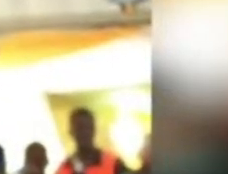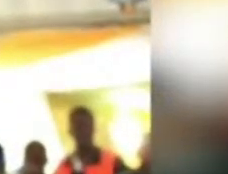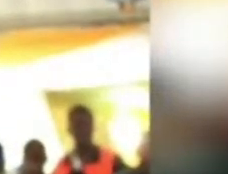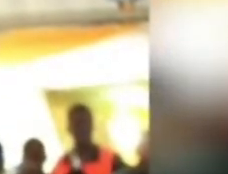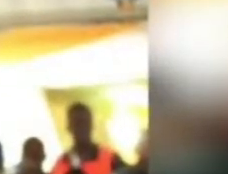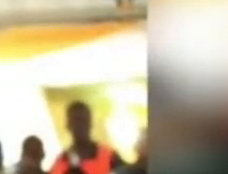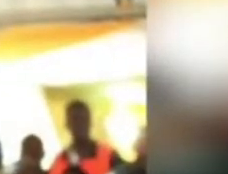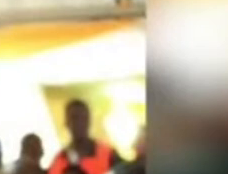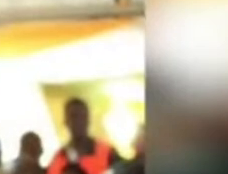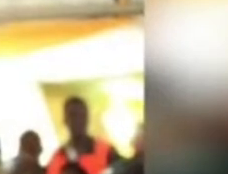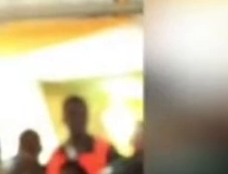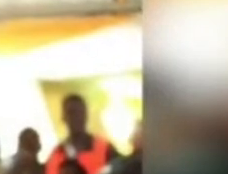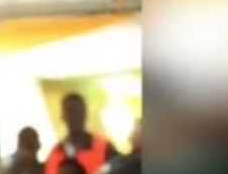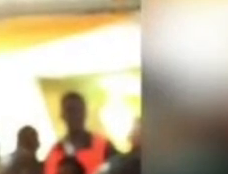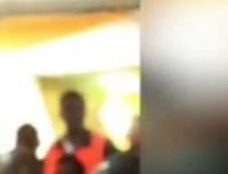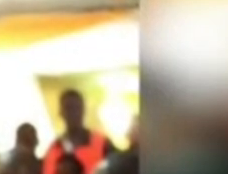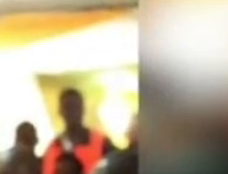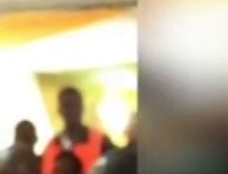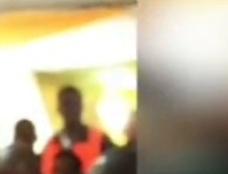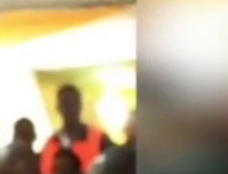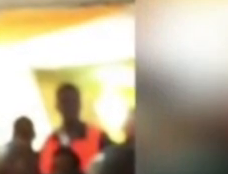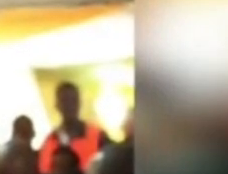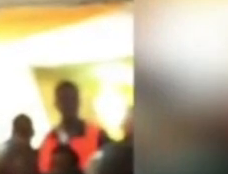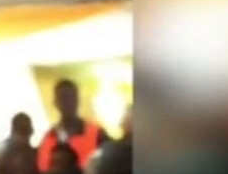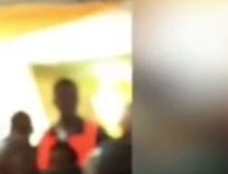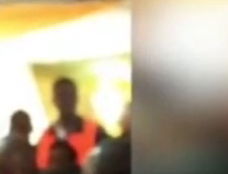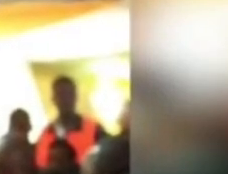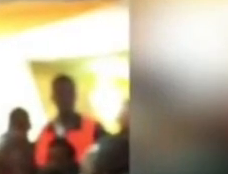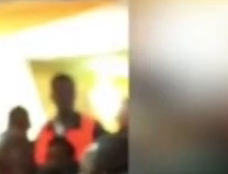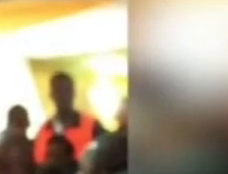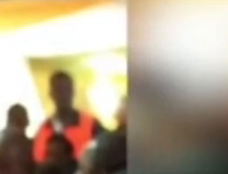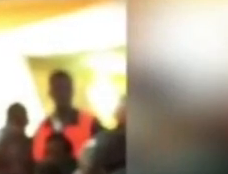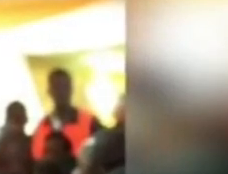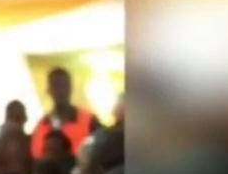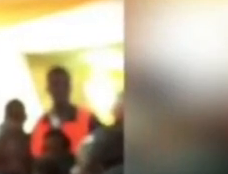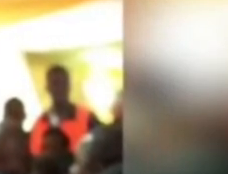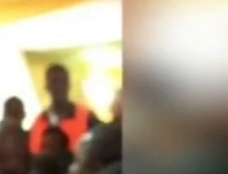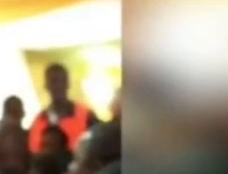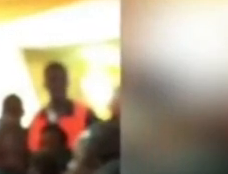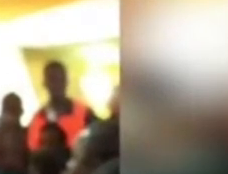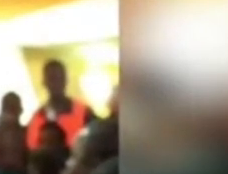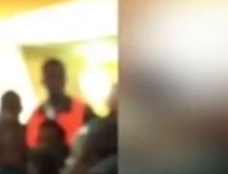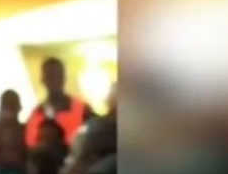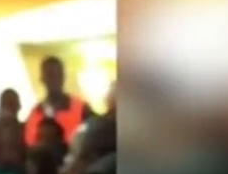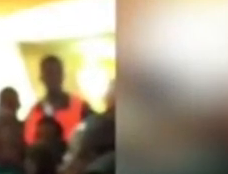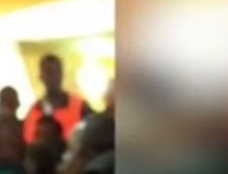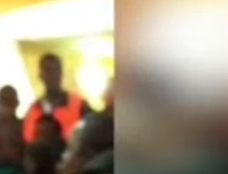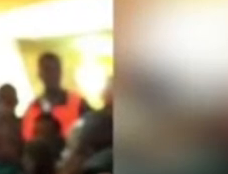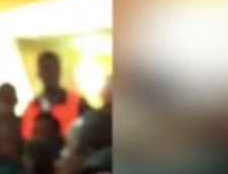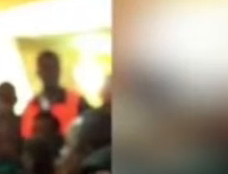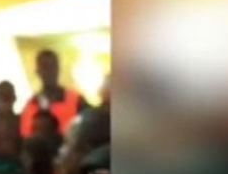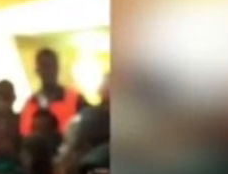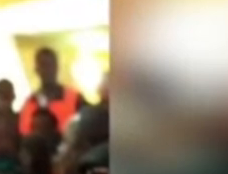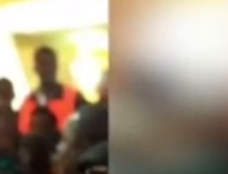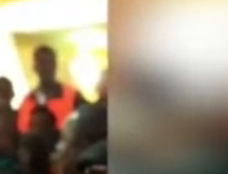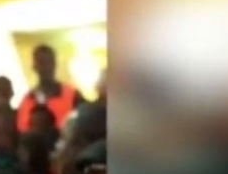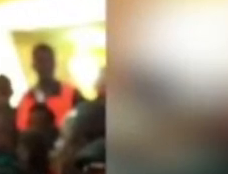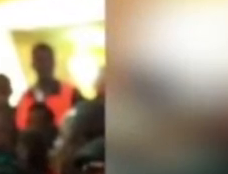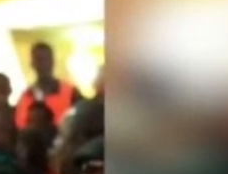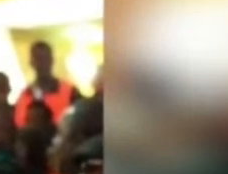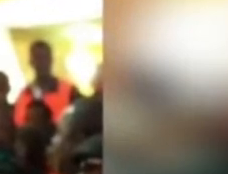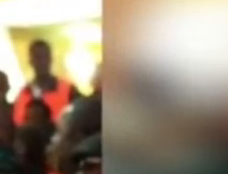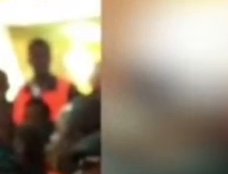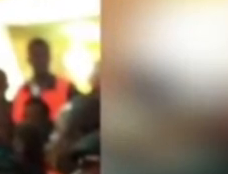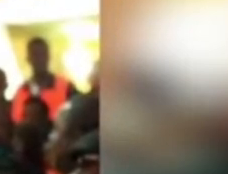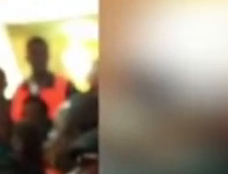of him carrying a box load of evidence during the presidential petition last year. And the message read, and I quote, "No trial